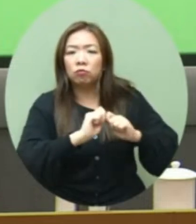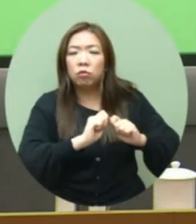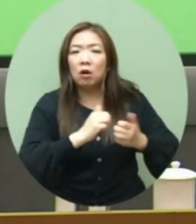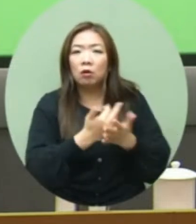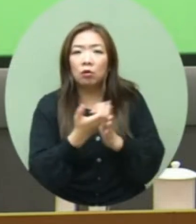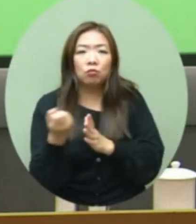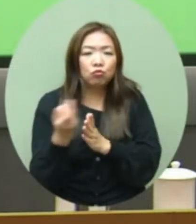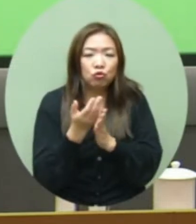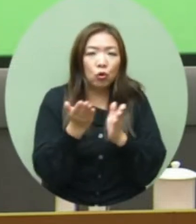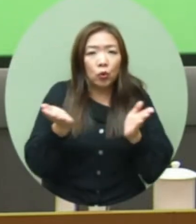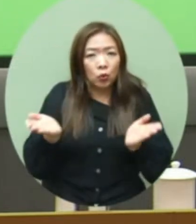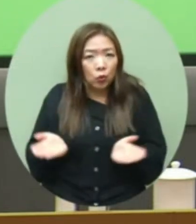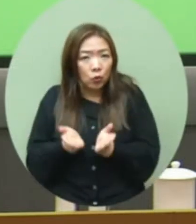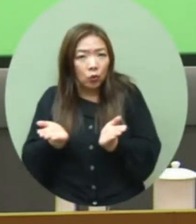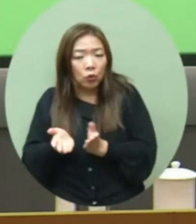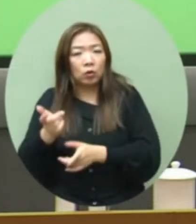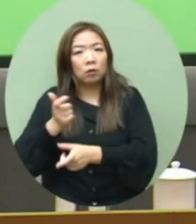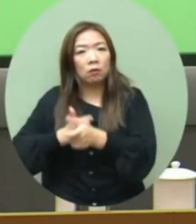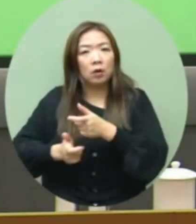finance.